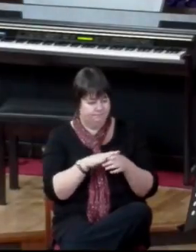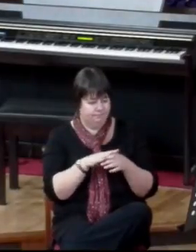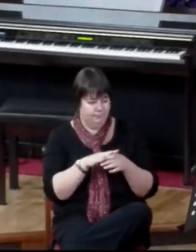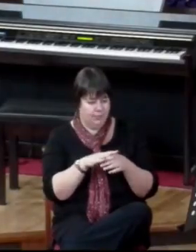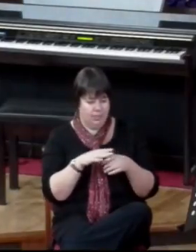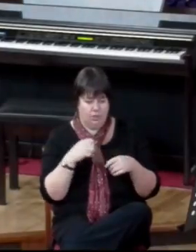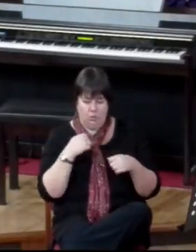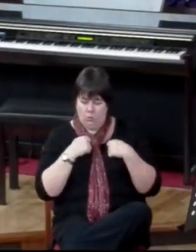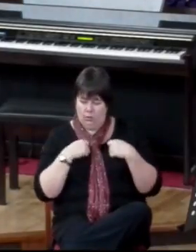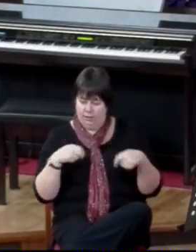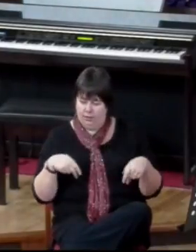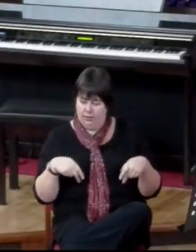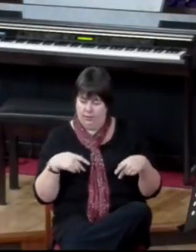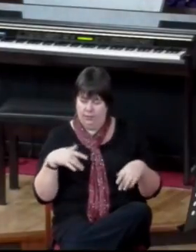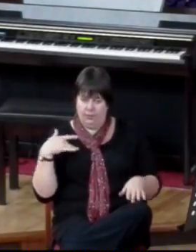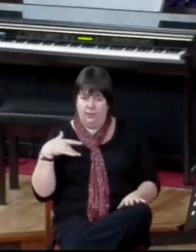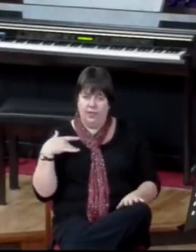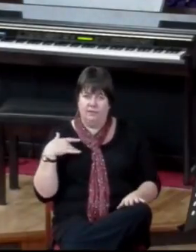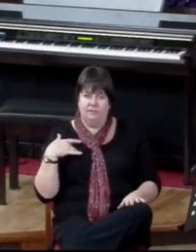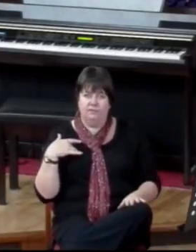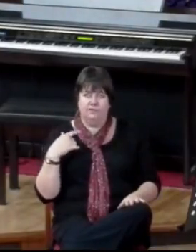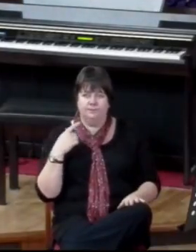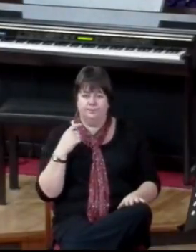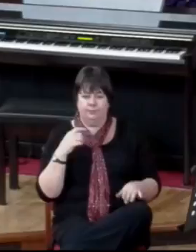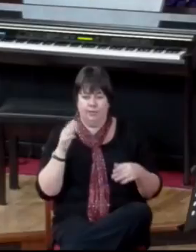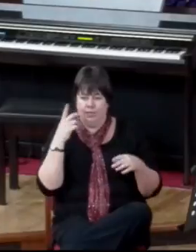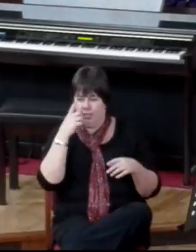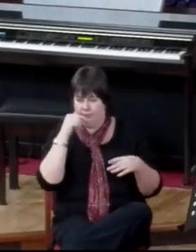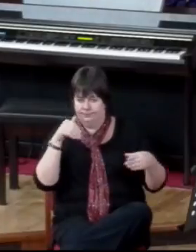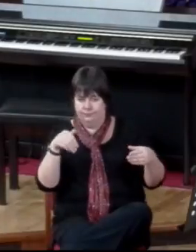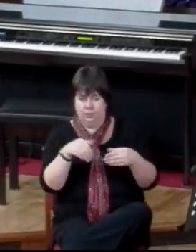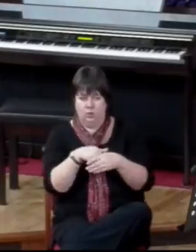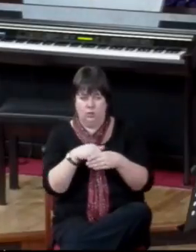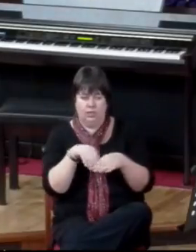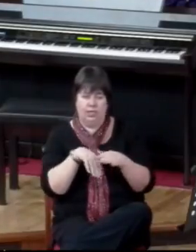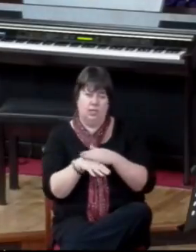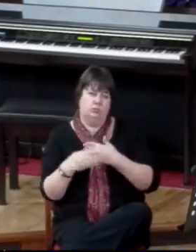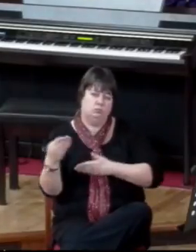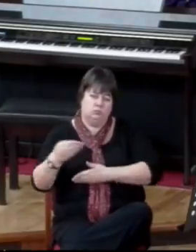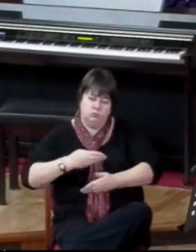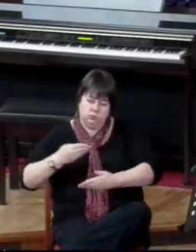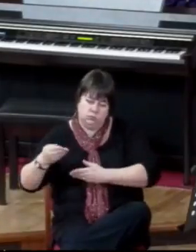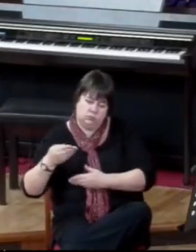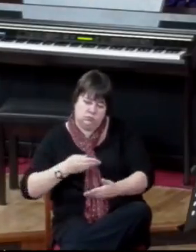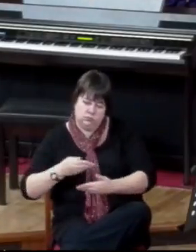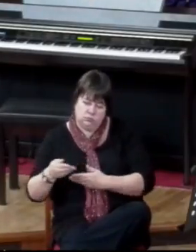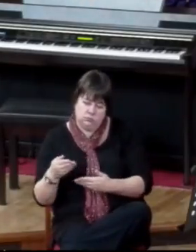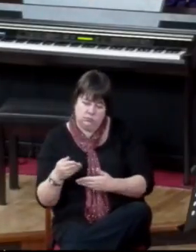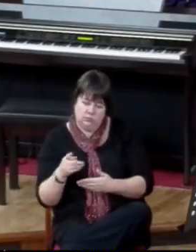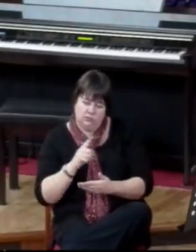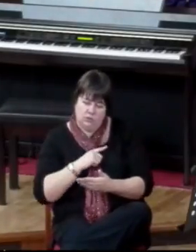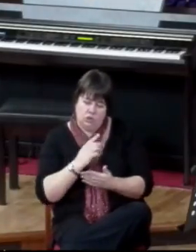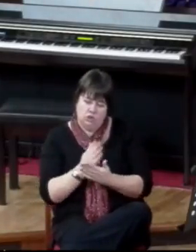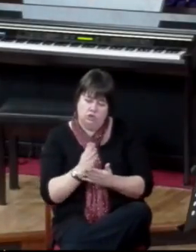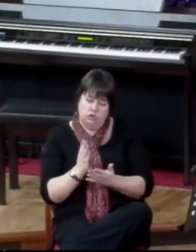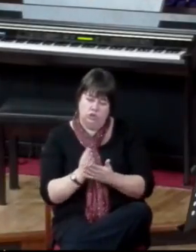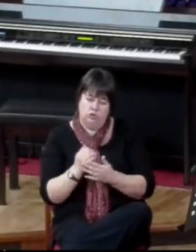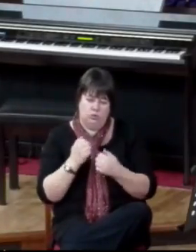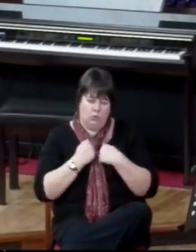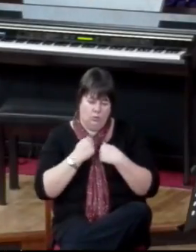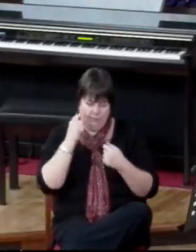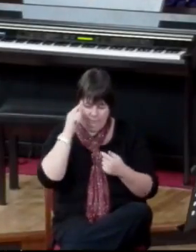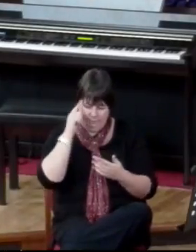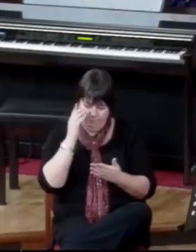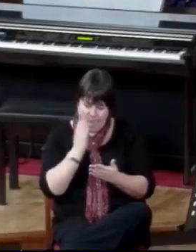life you would find a context in conversation with someone to share a wee bit about